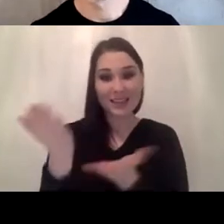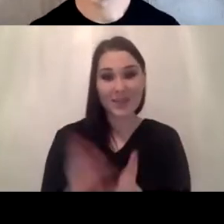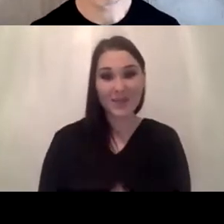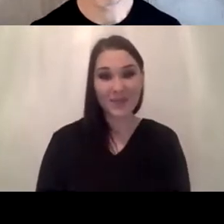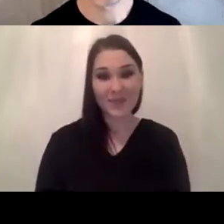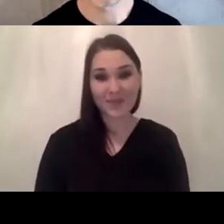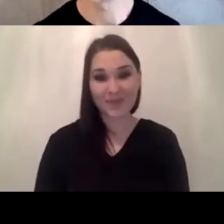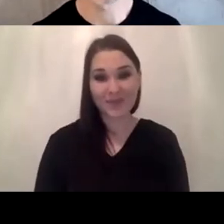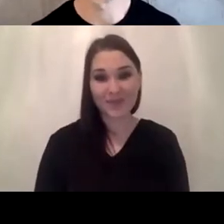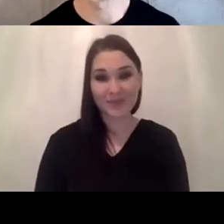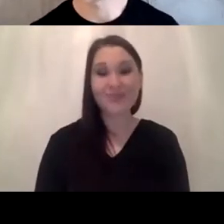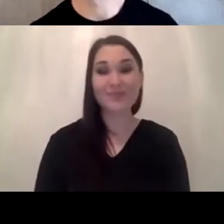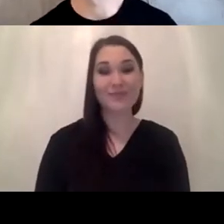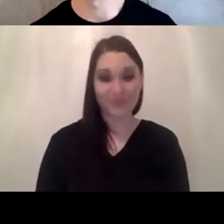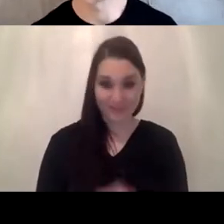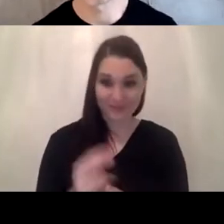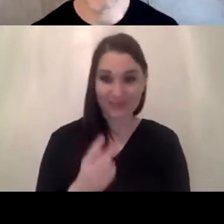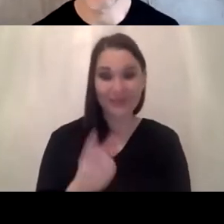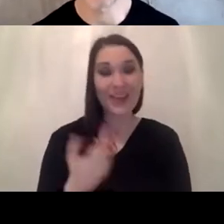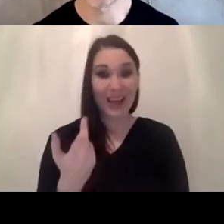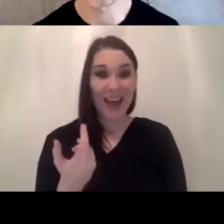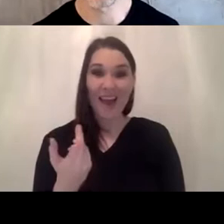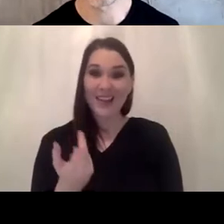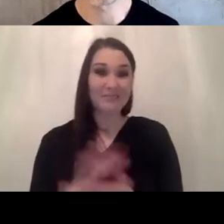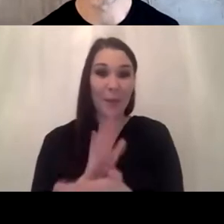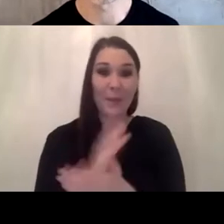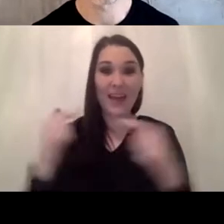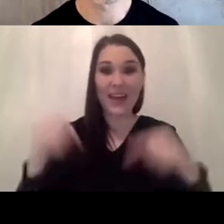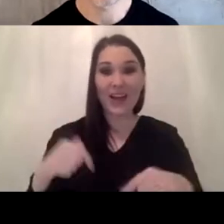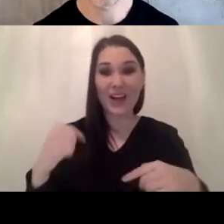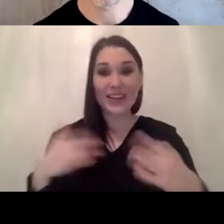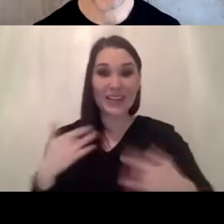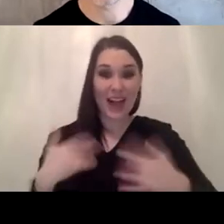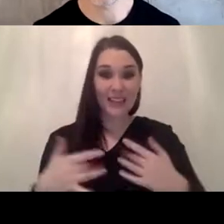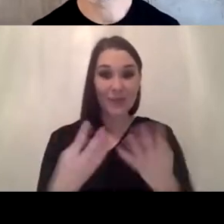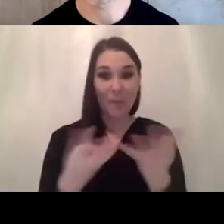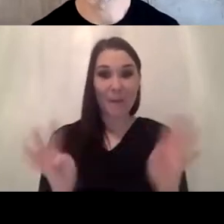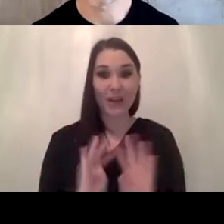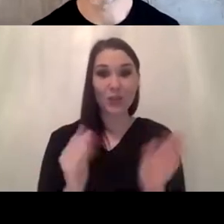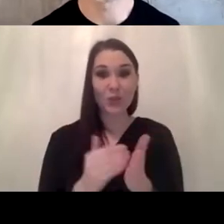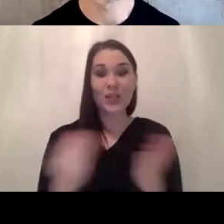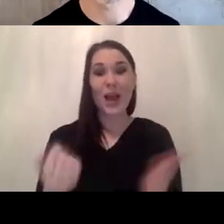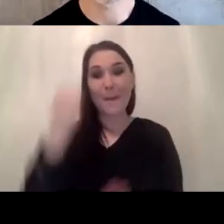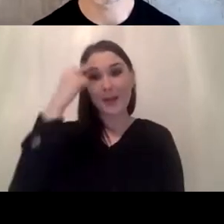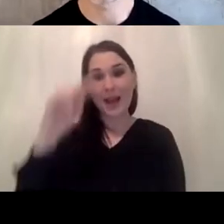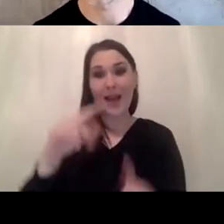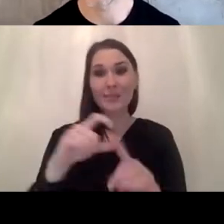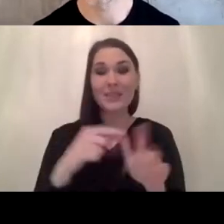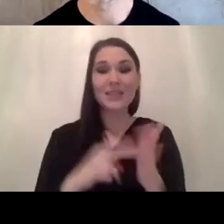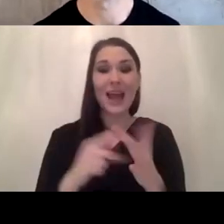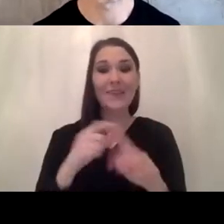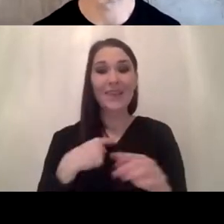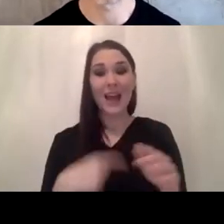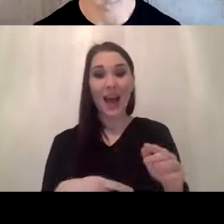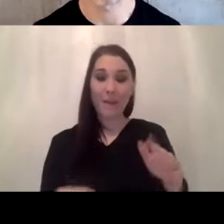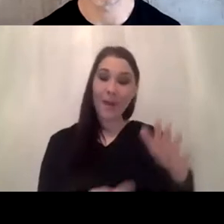Sure. Hi. Again, also really happy to be here and excited for the panel today. I'm David. I'm the head of user experience at Audible,